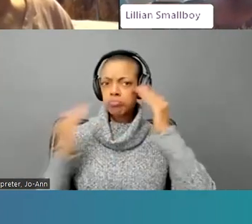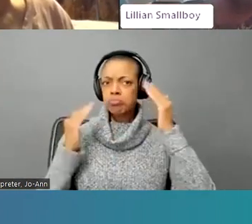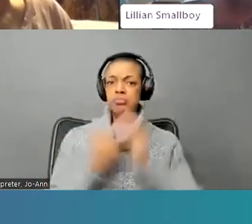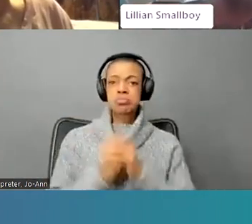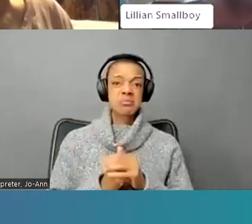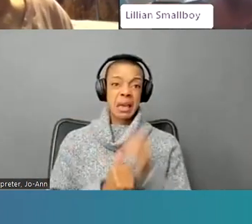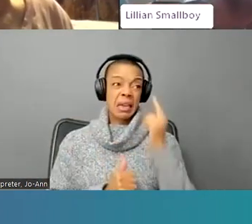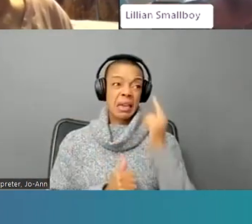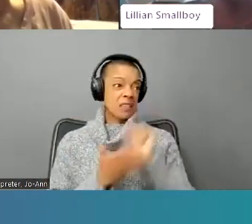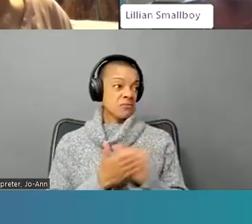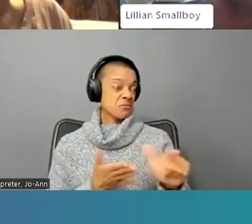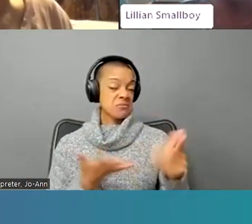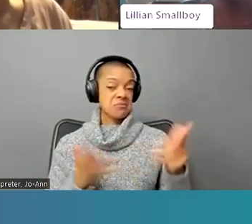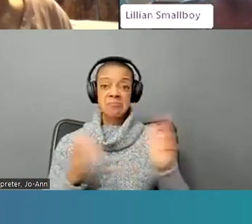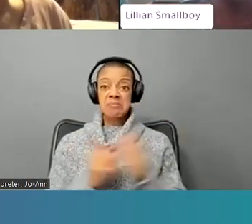And